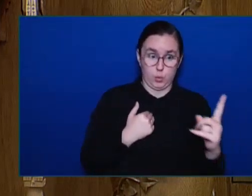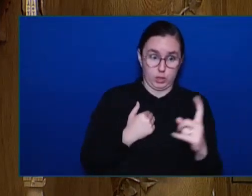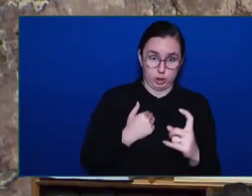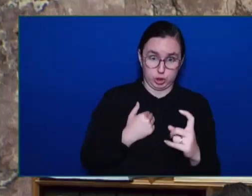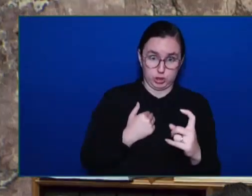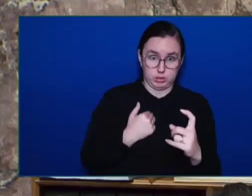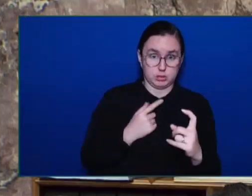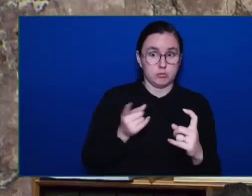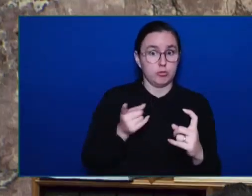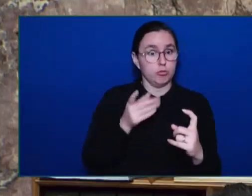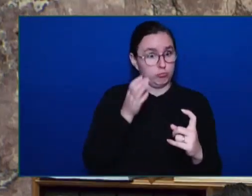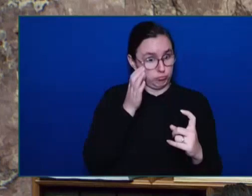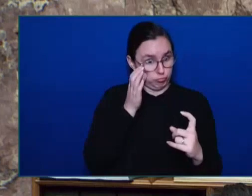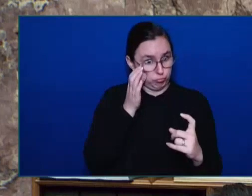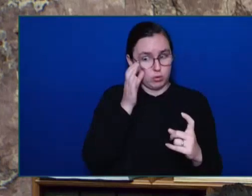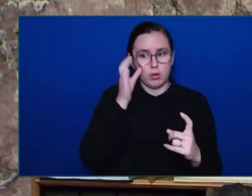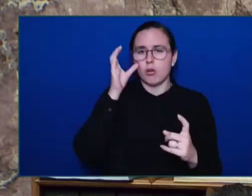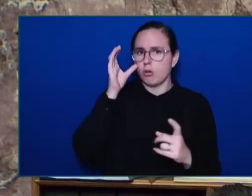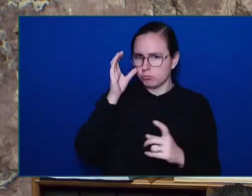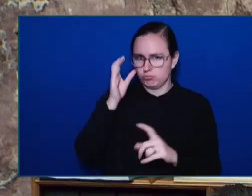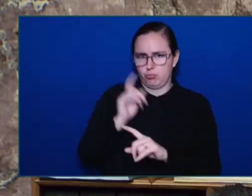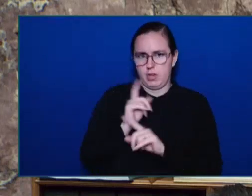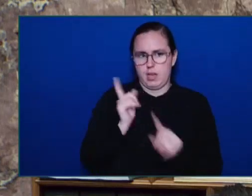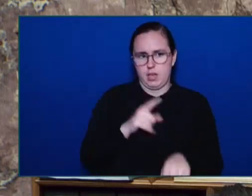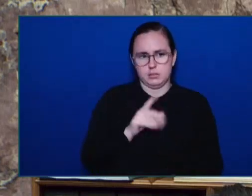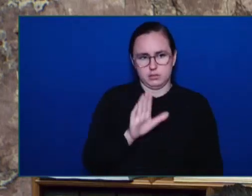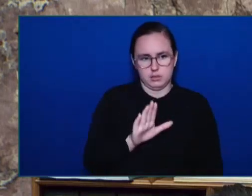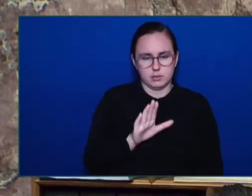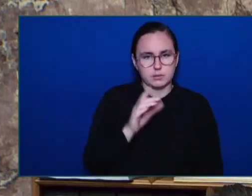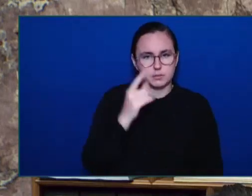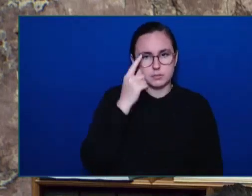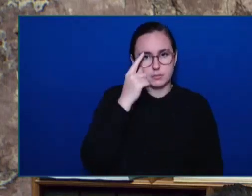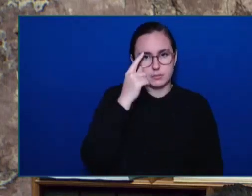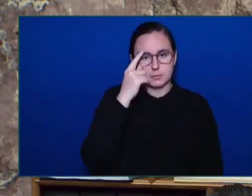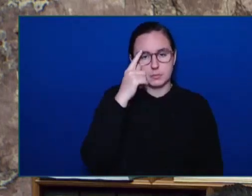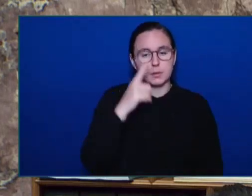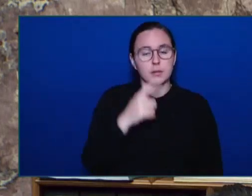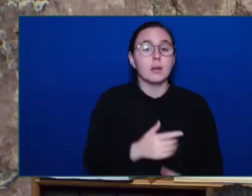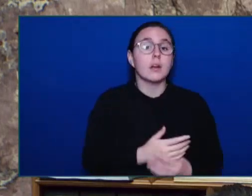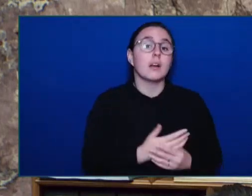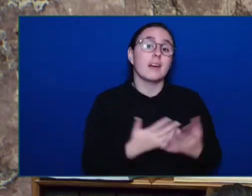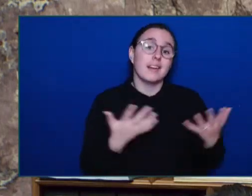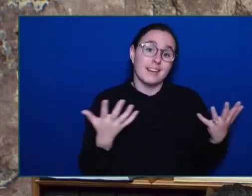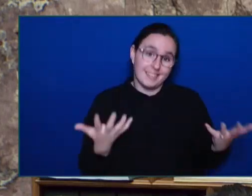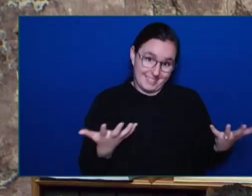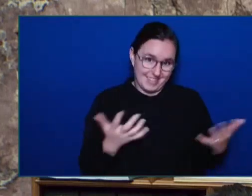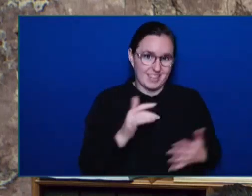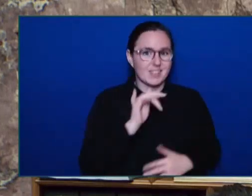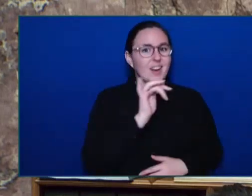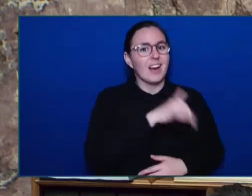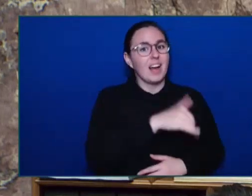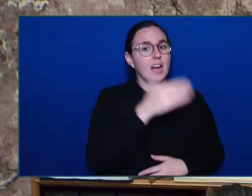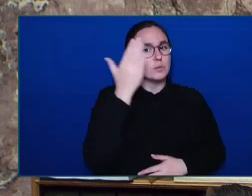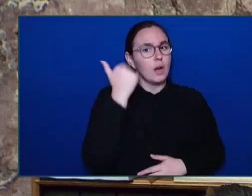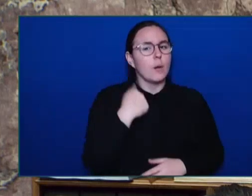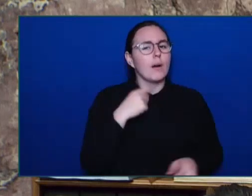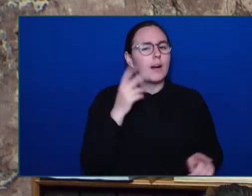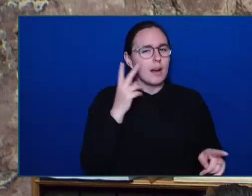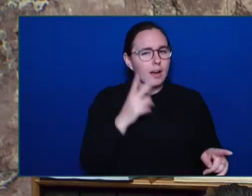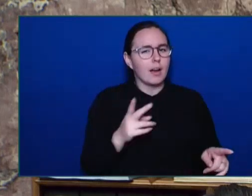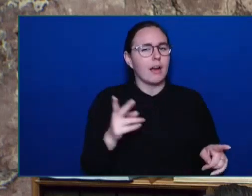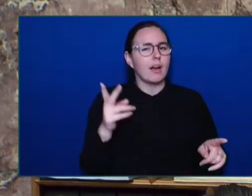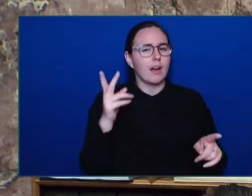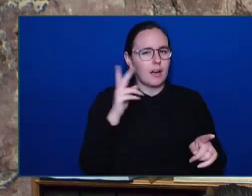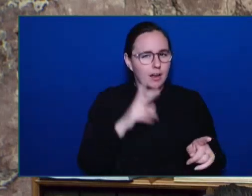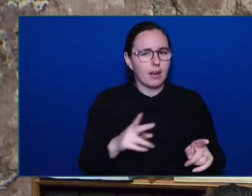Honourable Speaker. And that is exactly why, for those kinds of situations which we have seen in this province and right across this country, Honourable